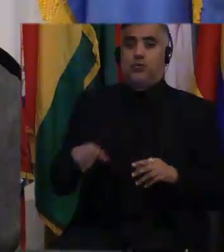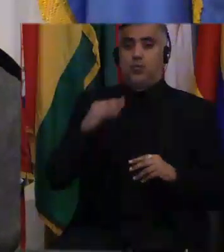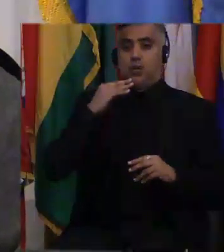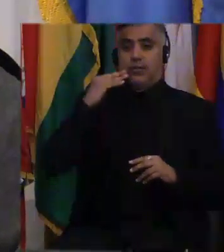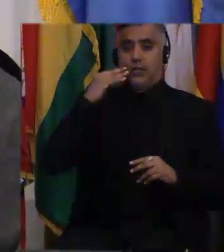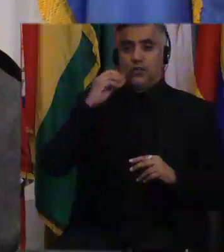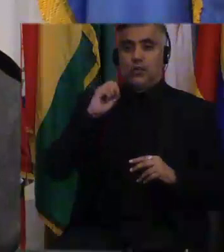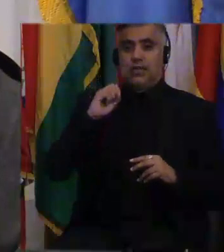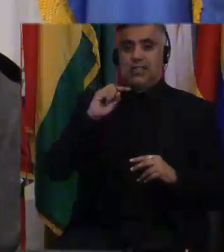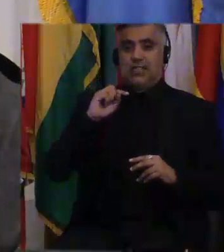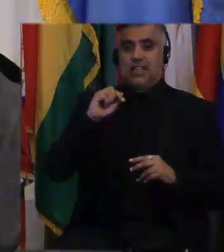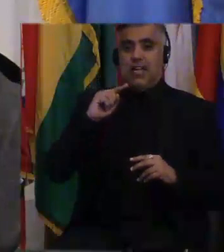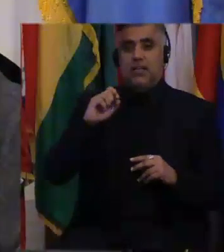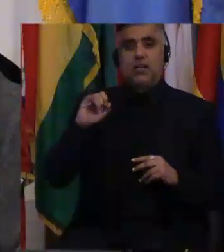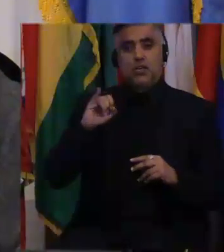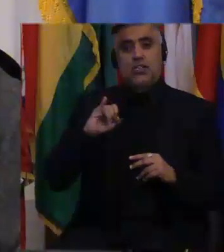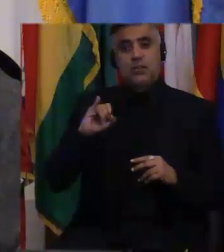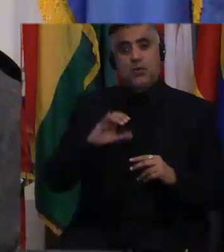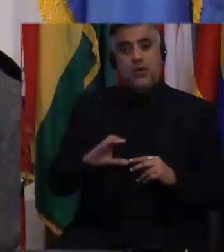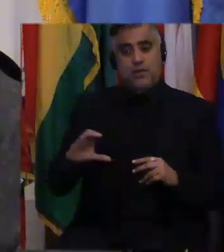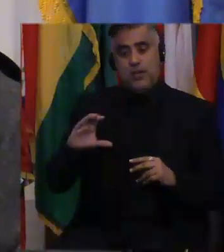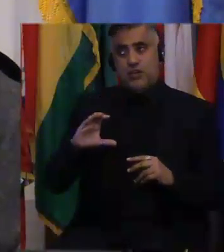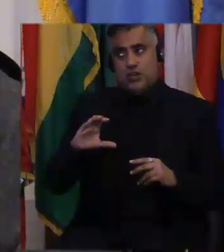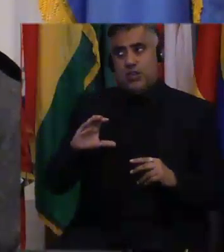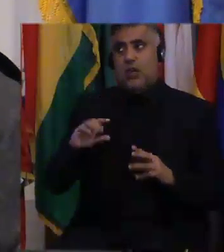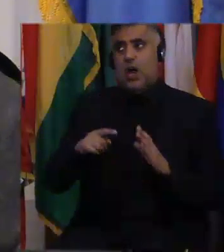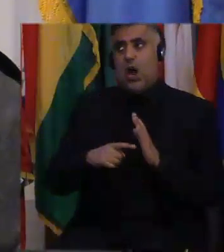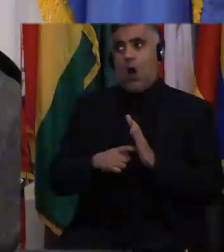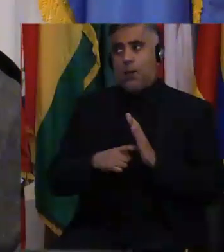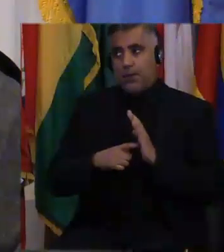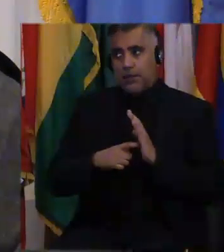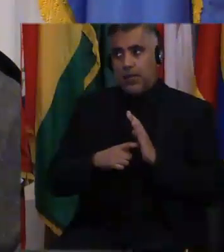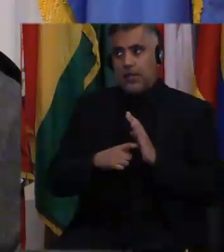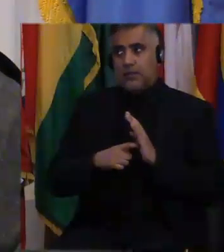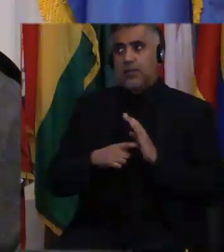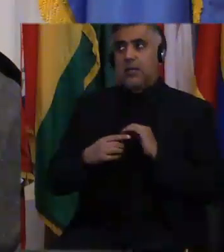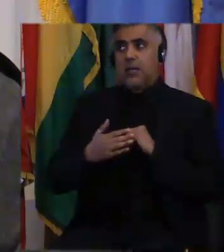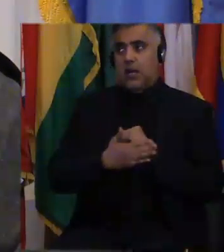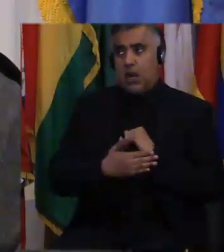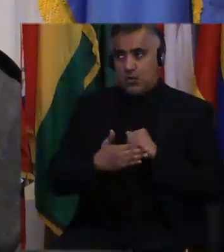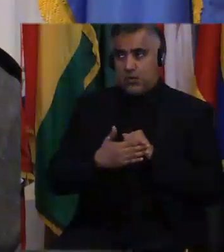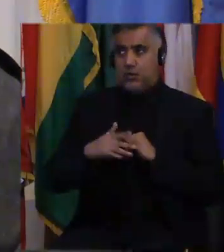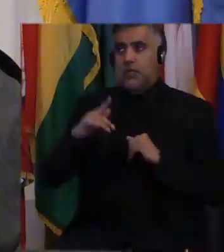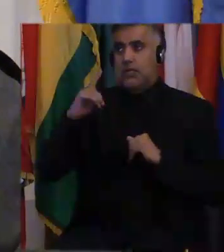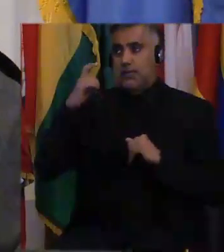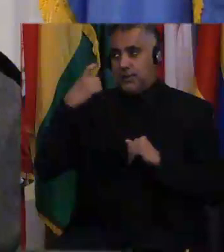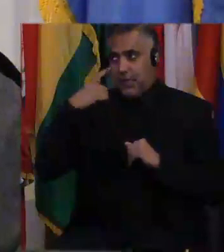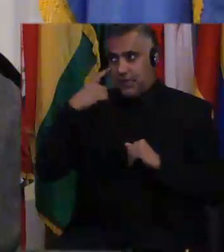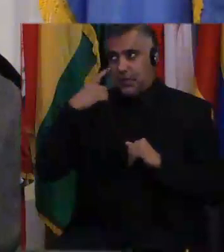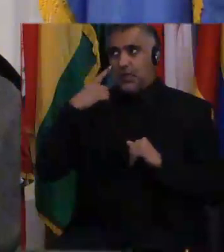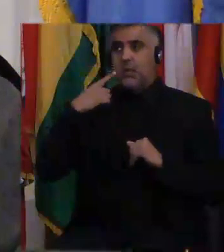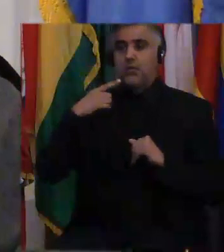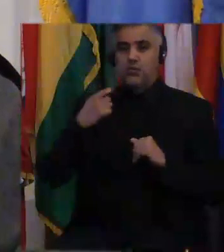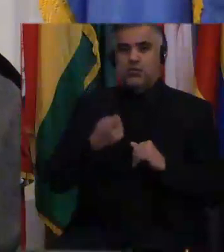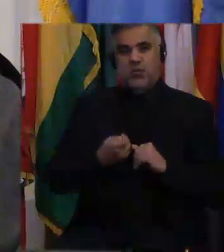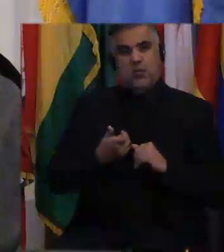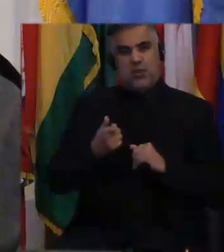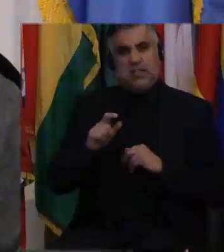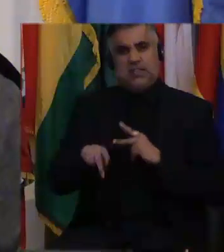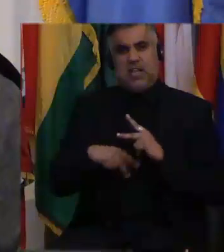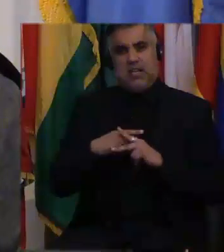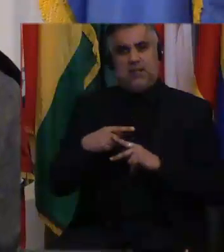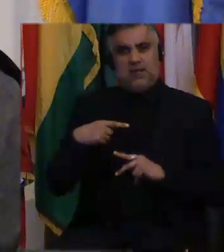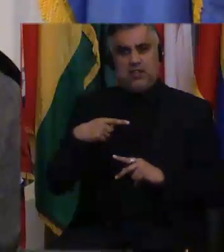So the Istanbul Convention obligates states to do away with this kind